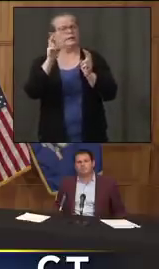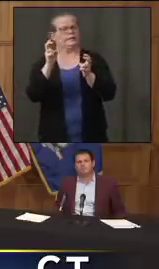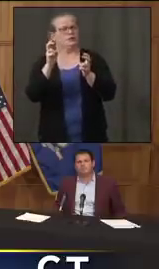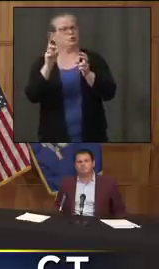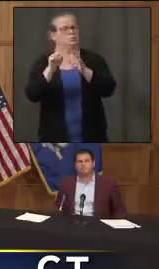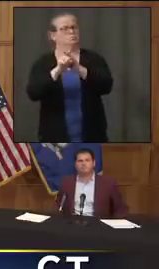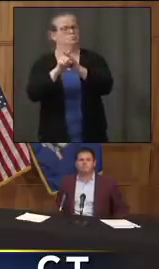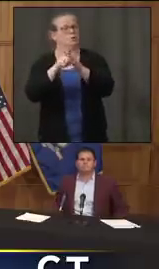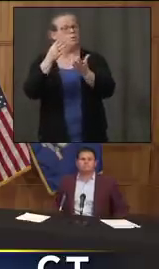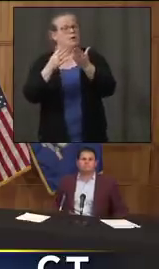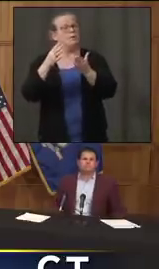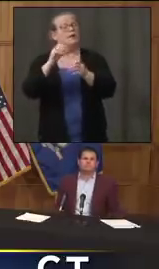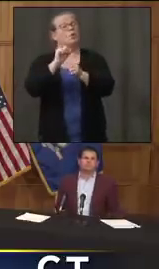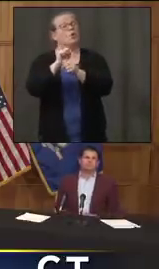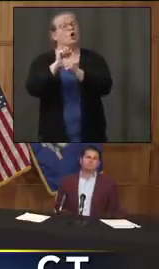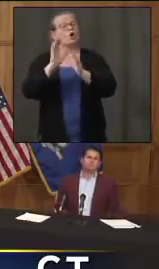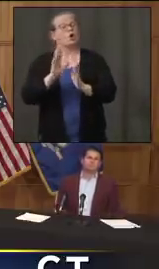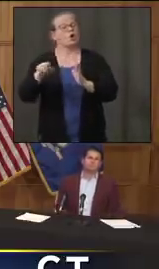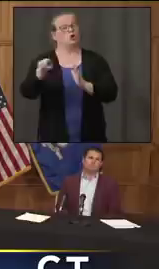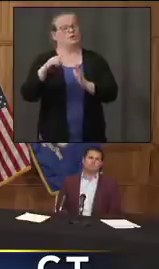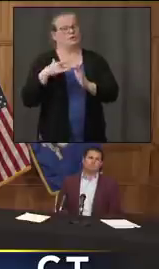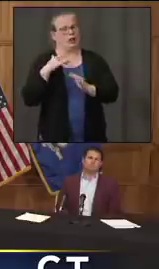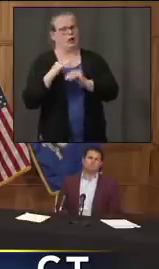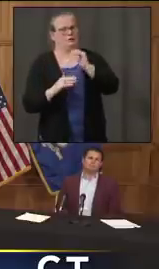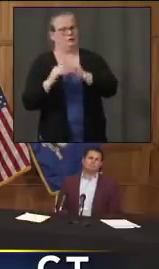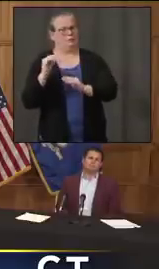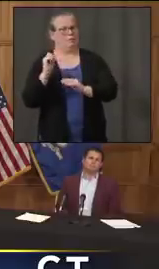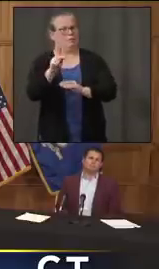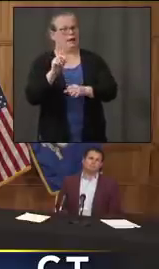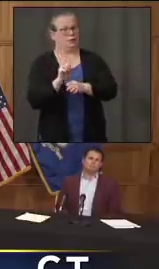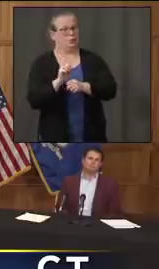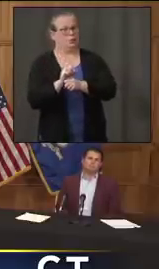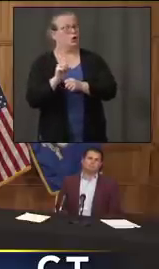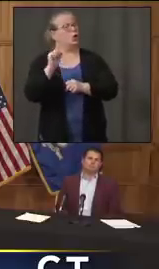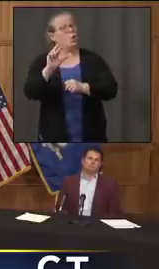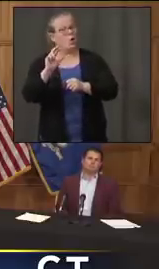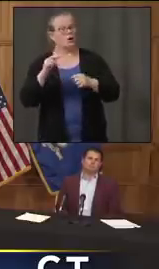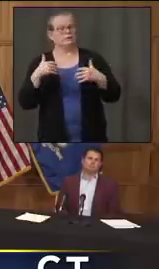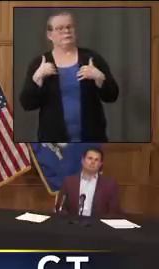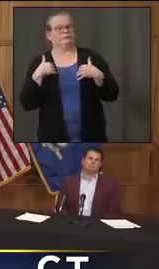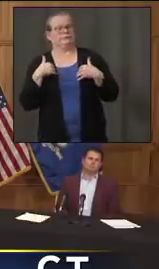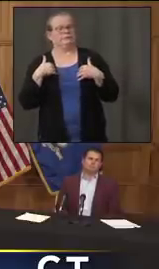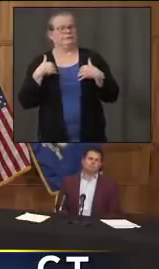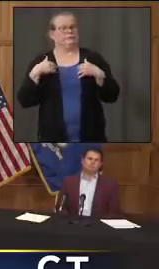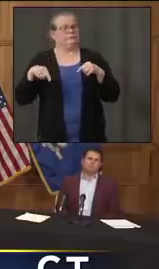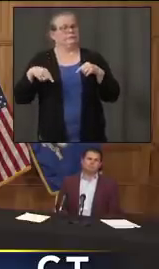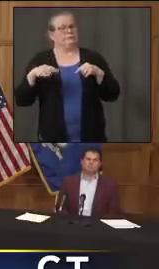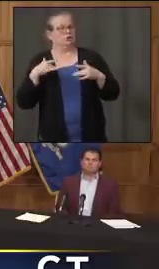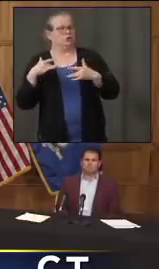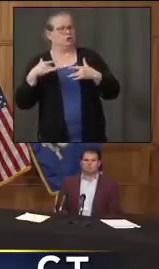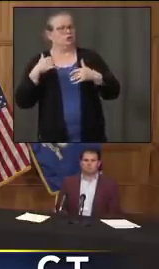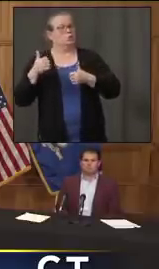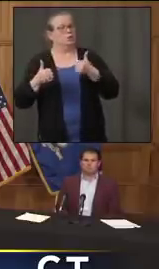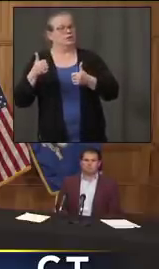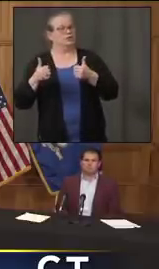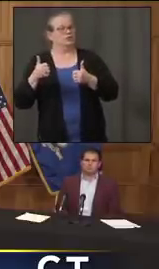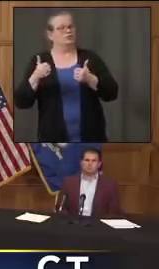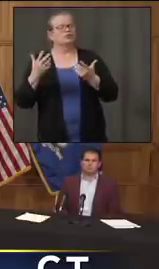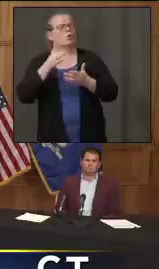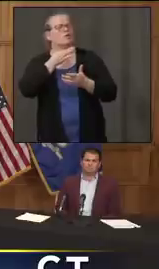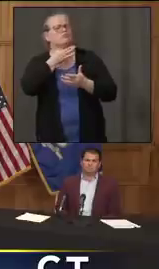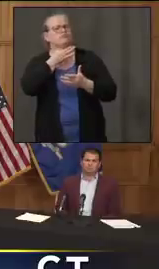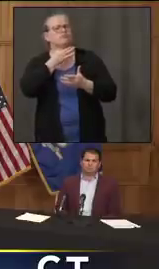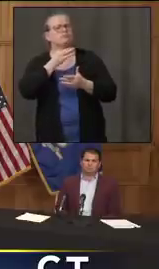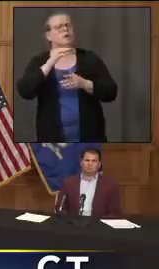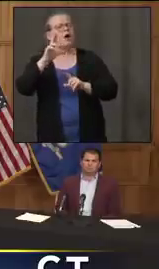work. So to what extent have you worked out what will be the rules for unemployment? You mentioned